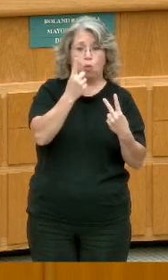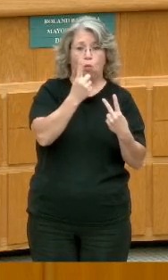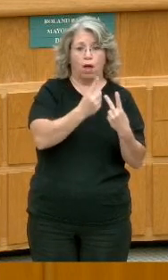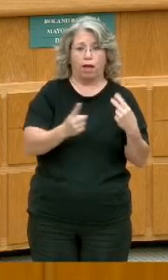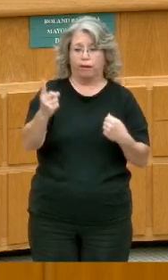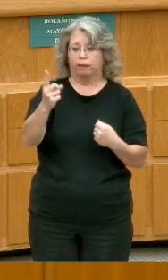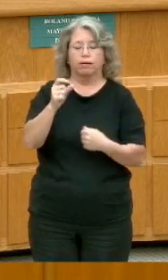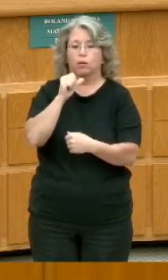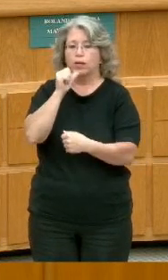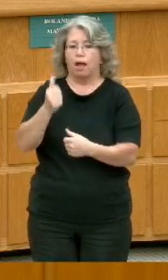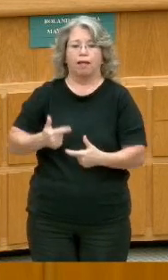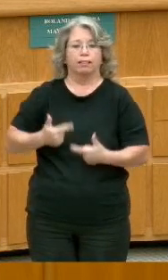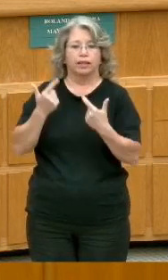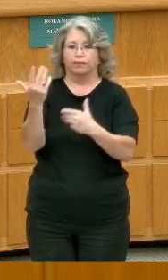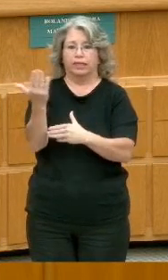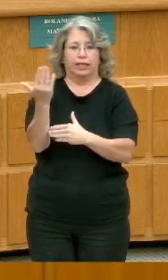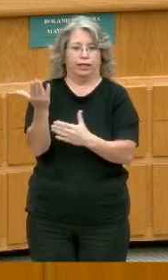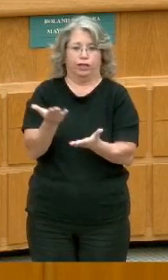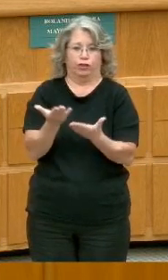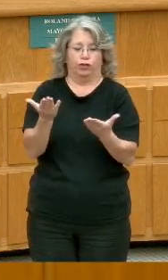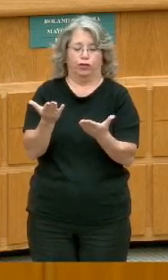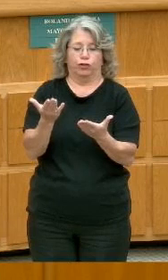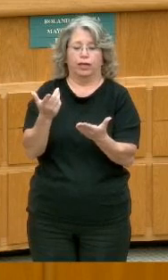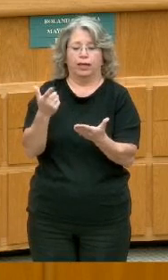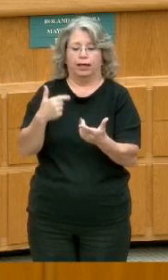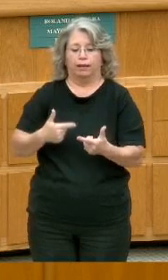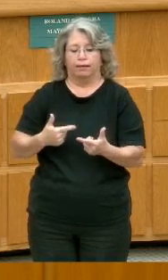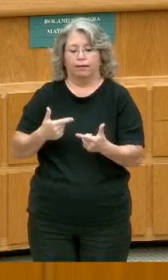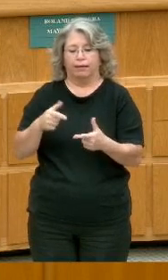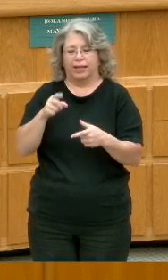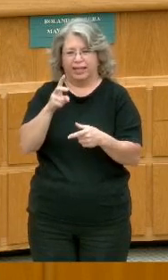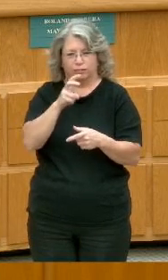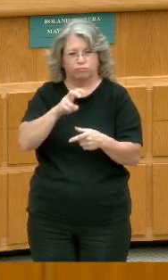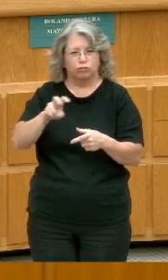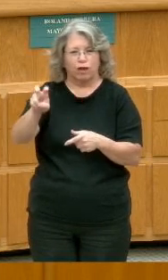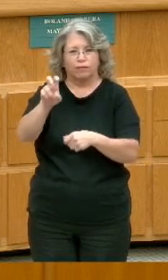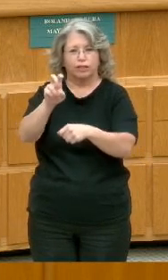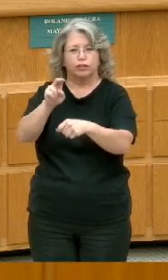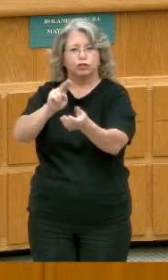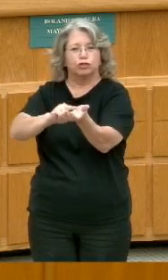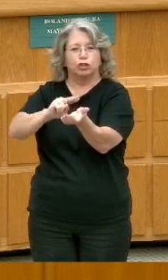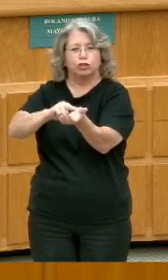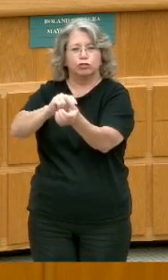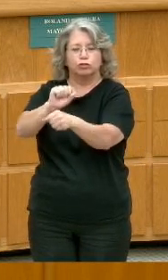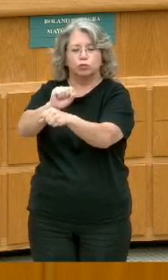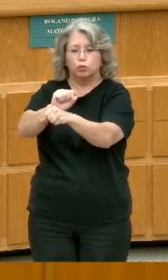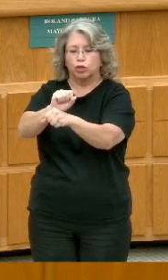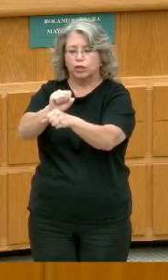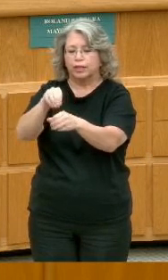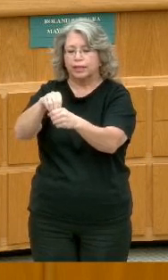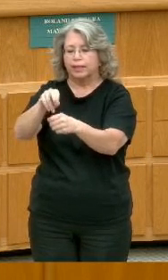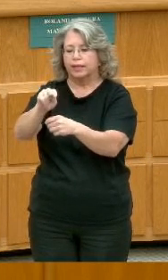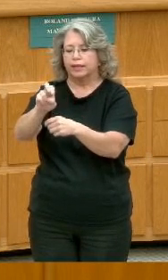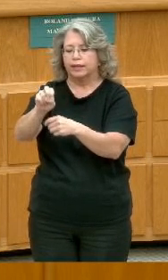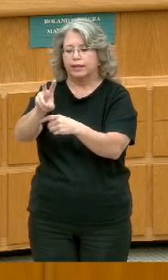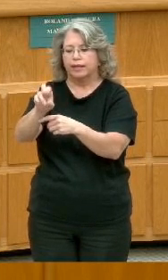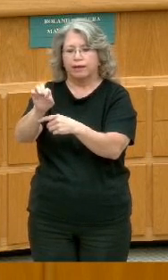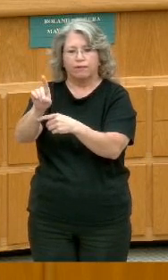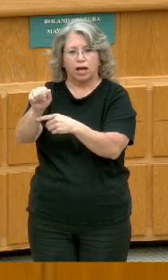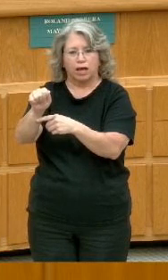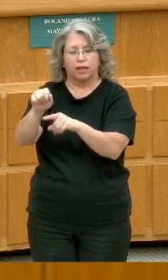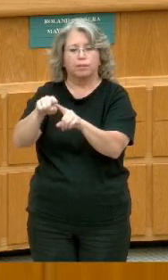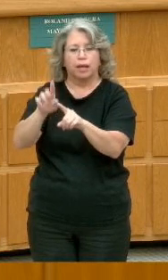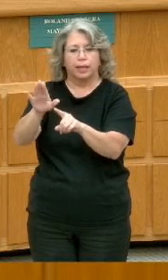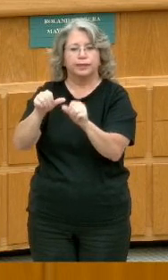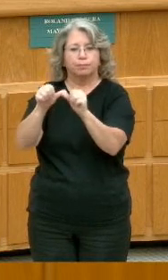passed away. He was a traveling nurse, and at the time of his death was working in Nevada, but we still need to count him here since he had a